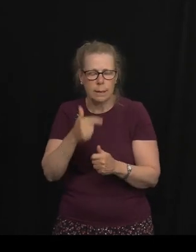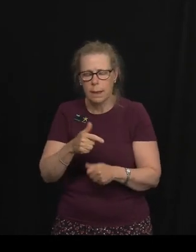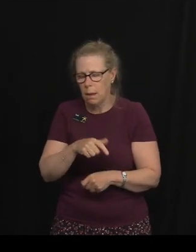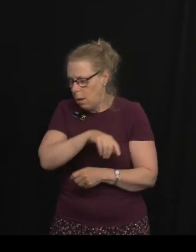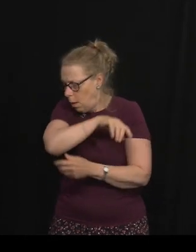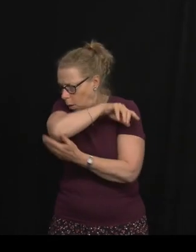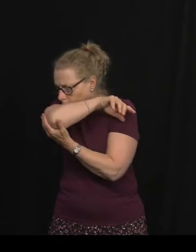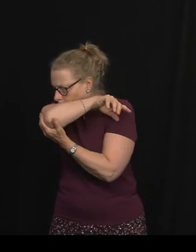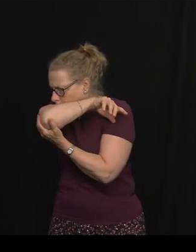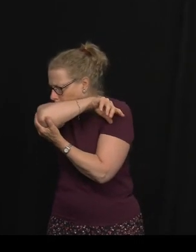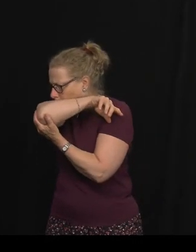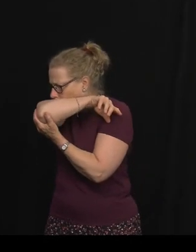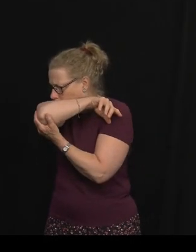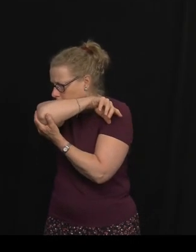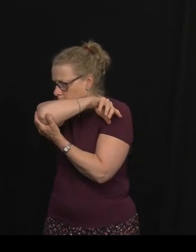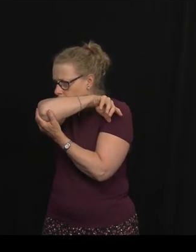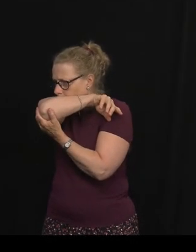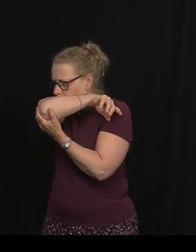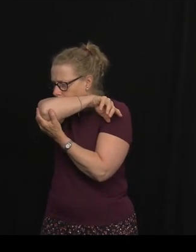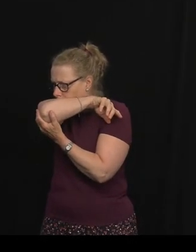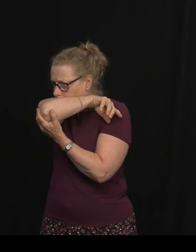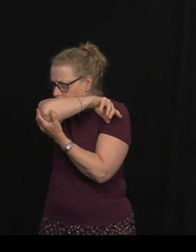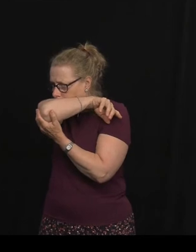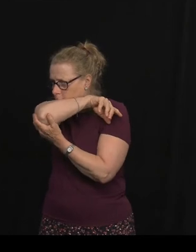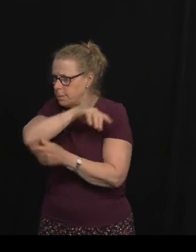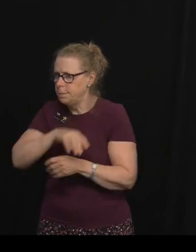Wonderful. Thank you so much. Yeah.